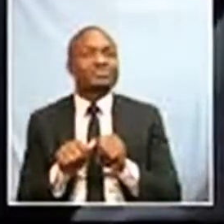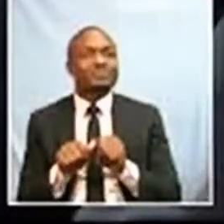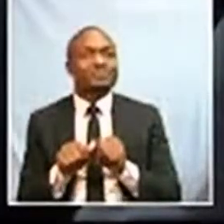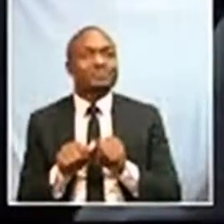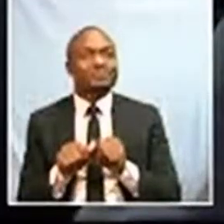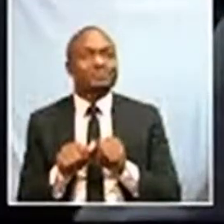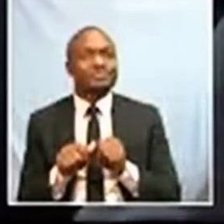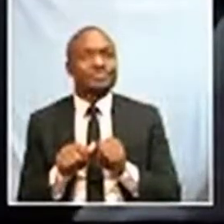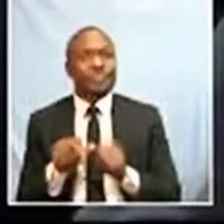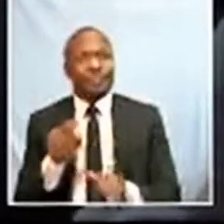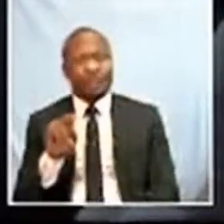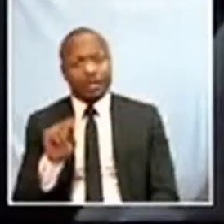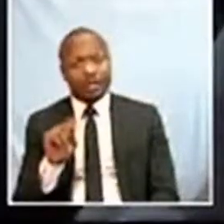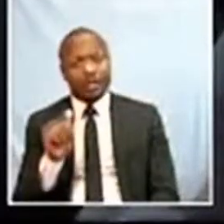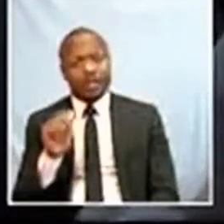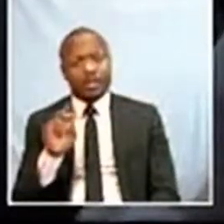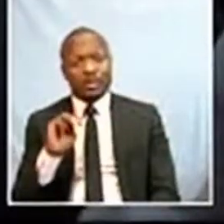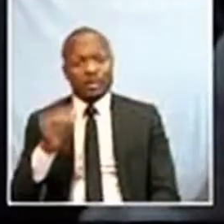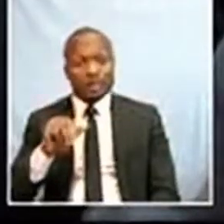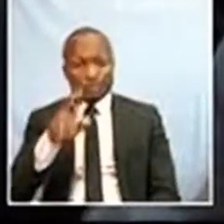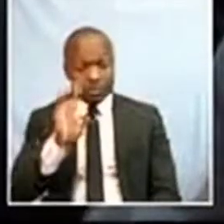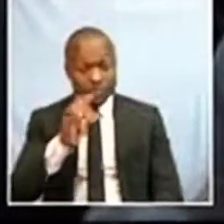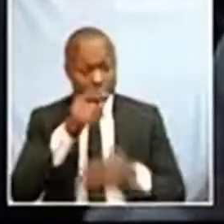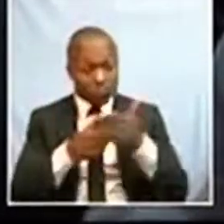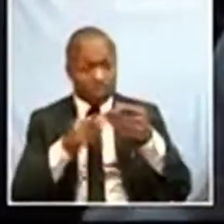then at Nambwaye, what happened is